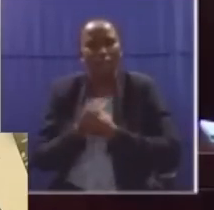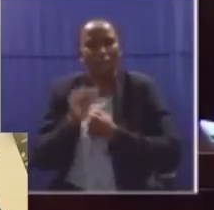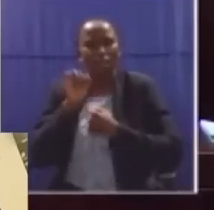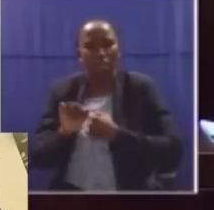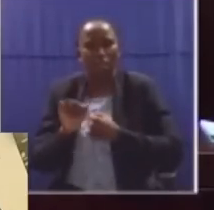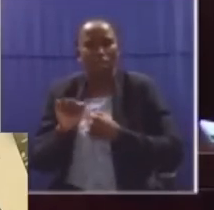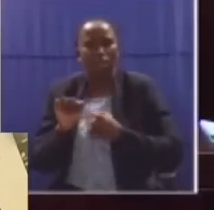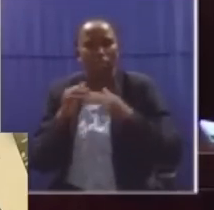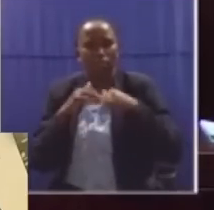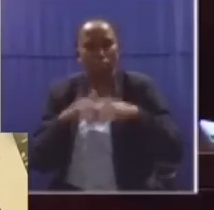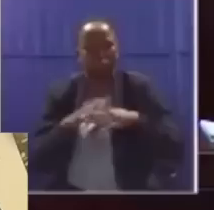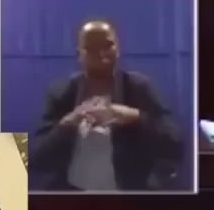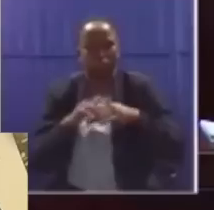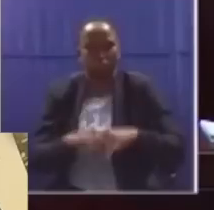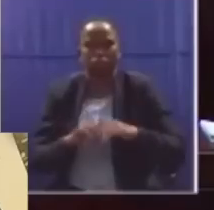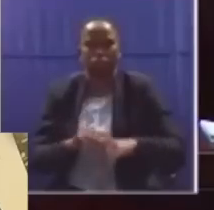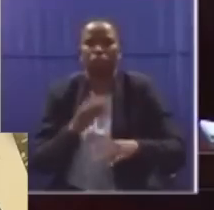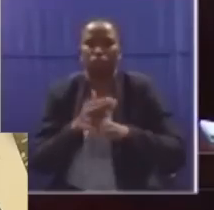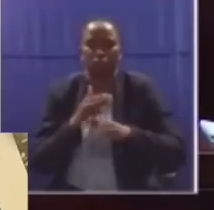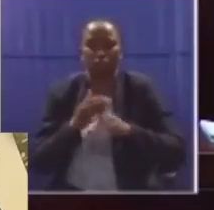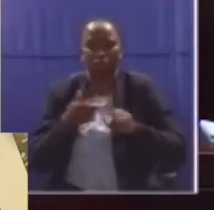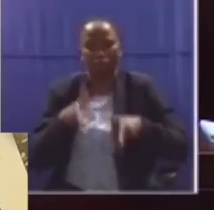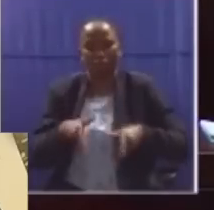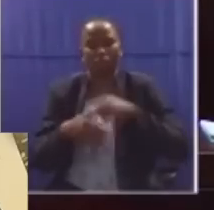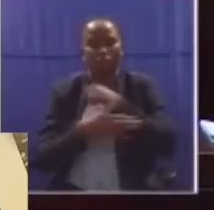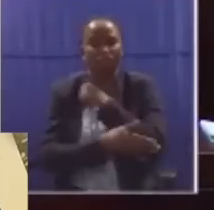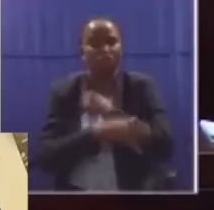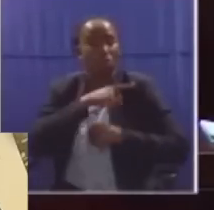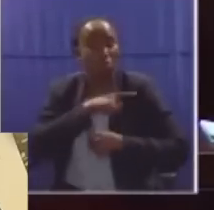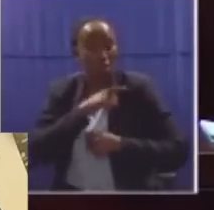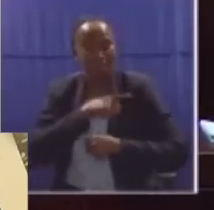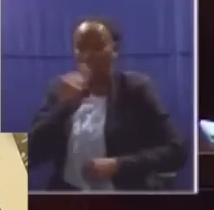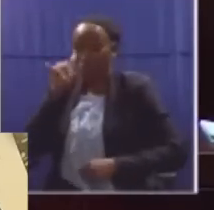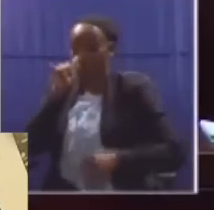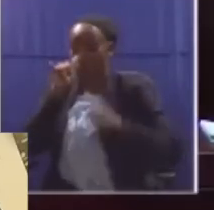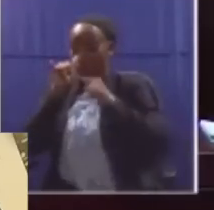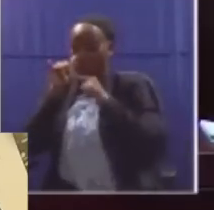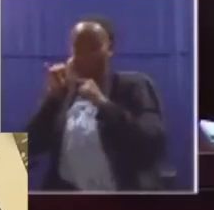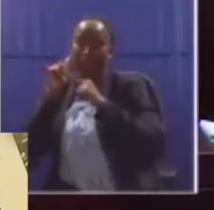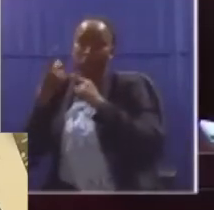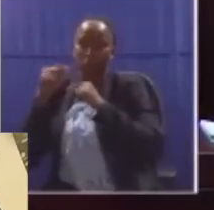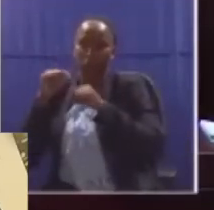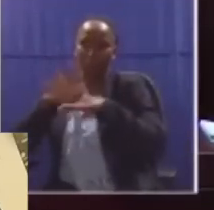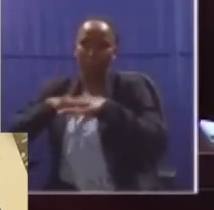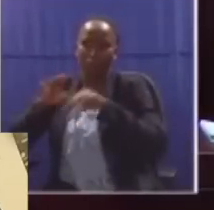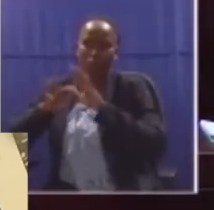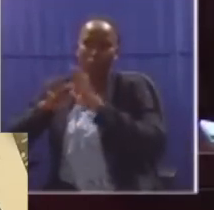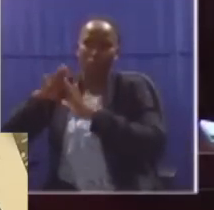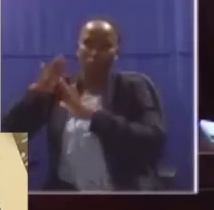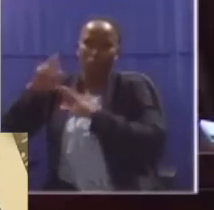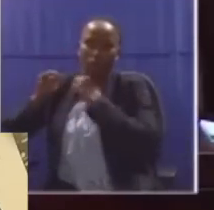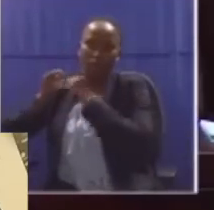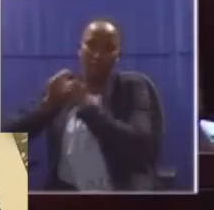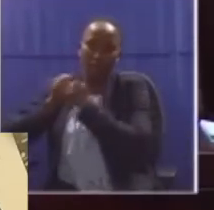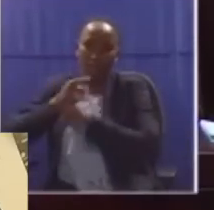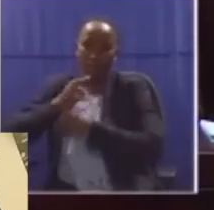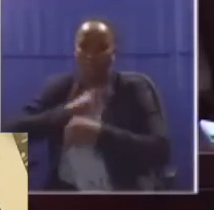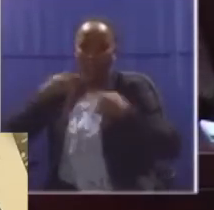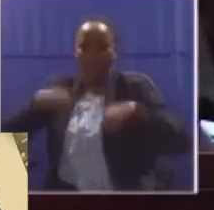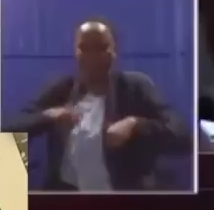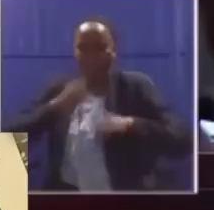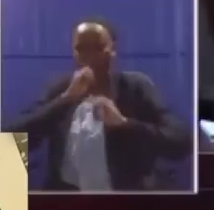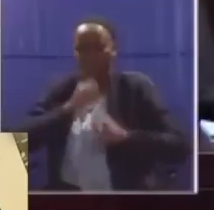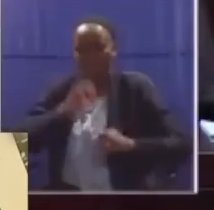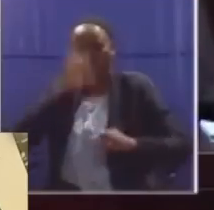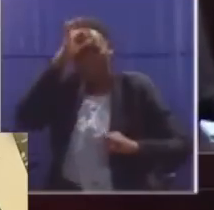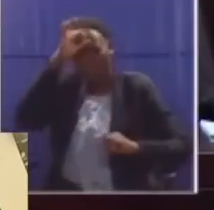establishment in the country. When criminals don't fear consequences from the state, they become emboldened to commit more crime and even to attack